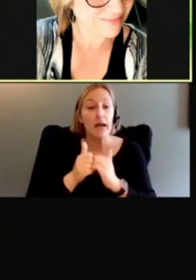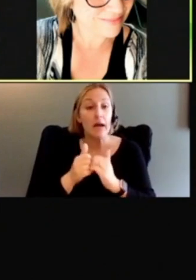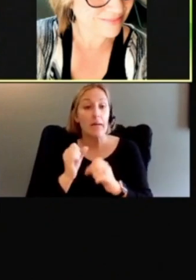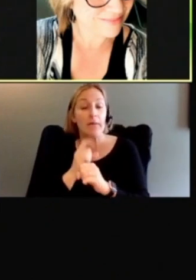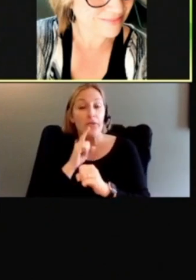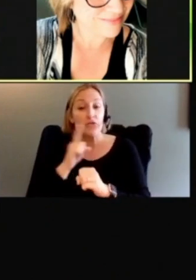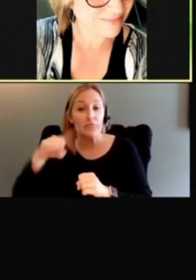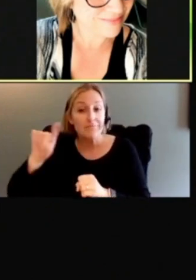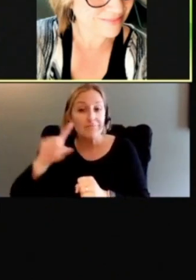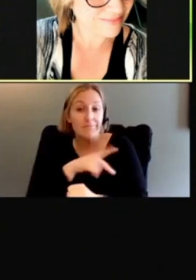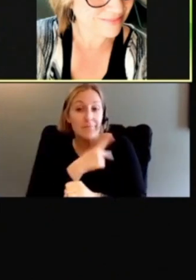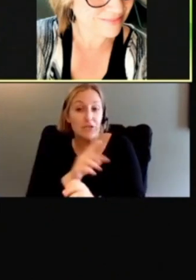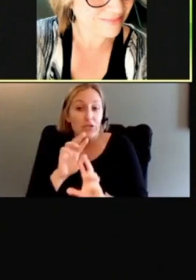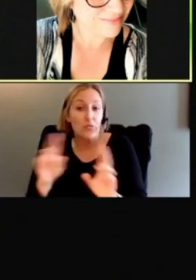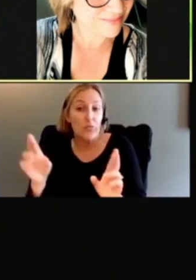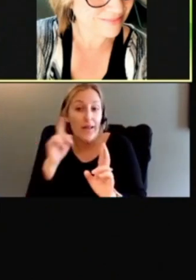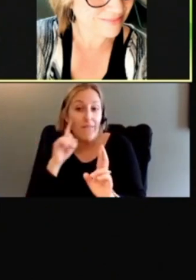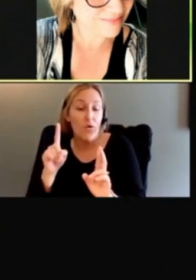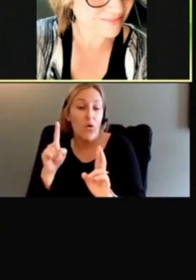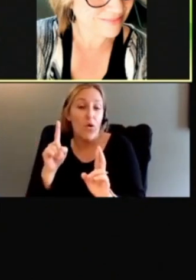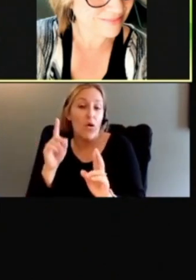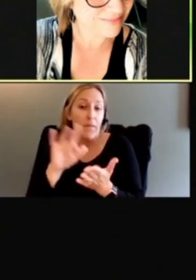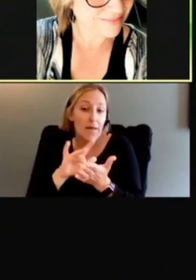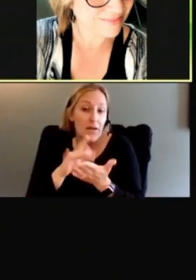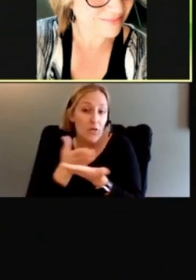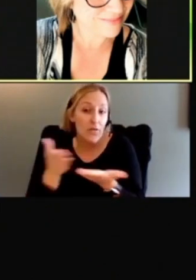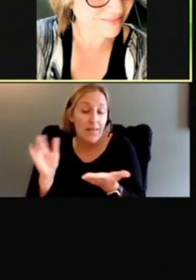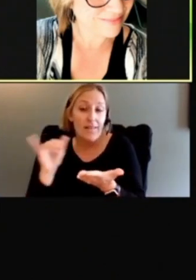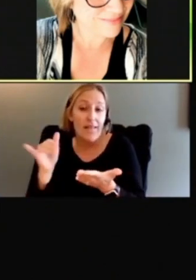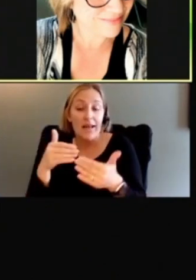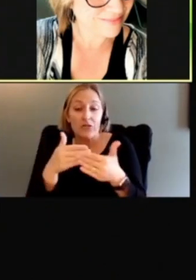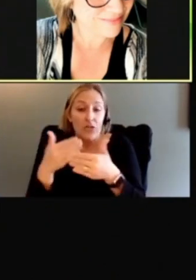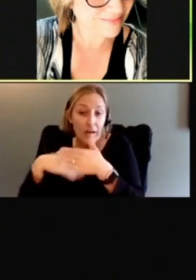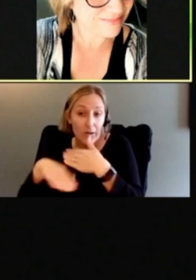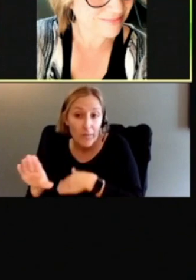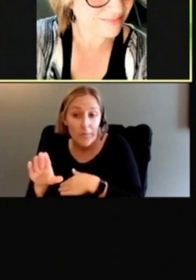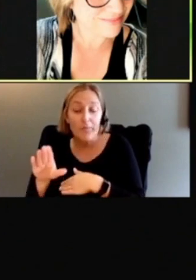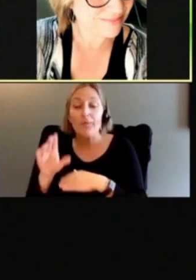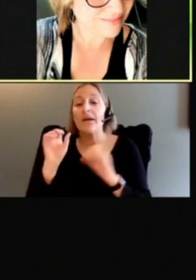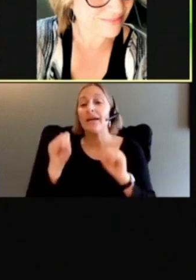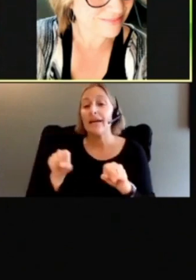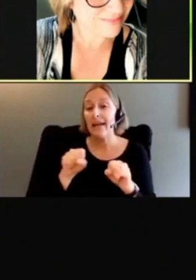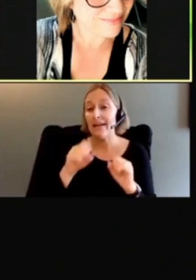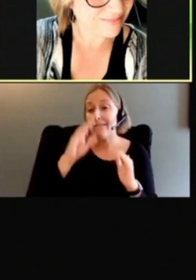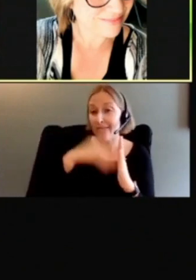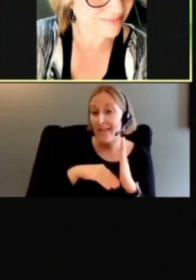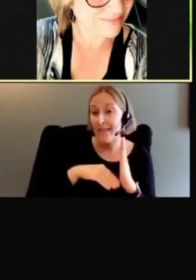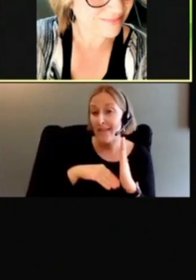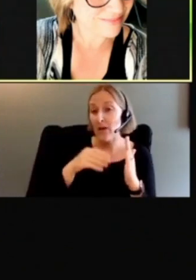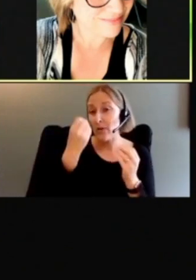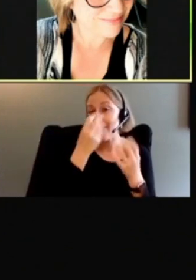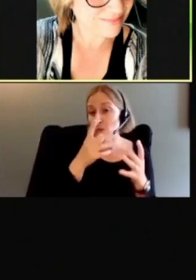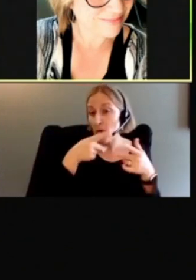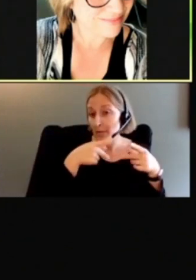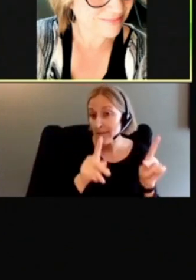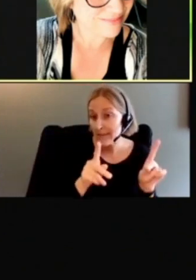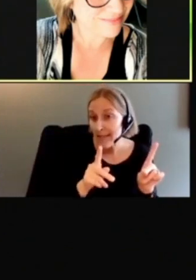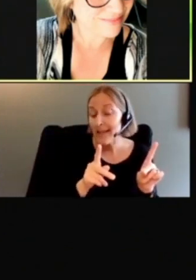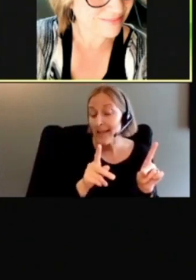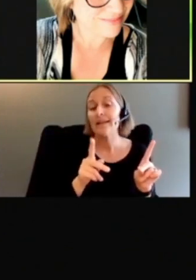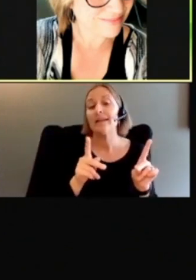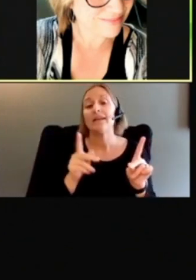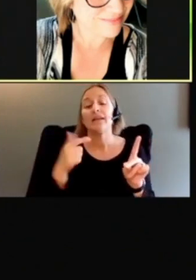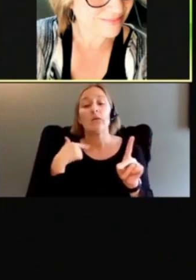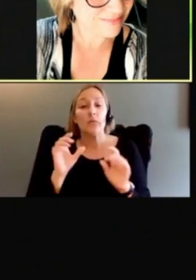childbirth. We're administering intake and informed consent paperwork through patient portals. We're educating